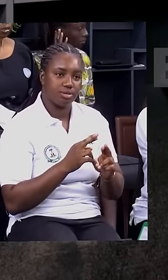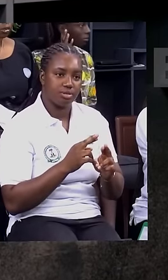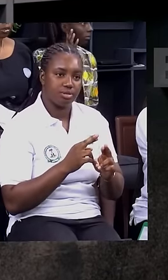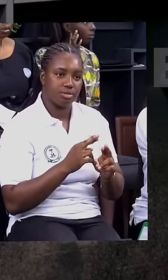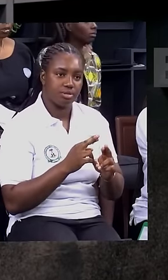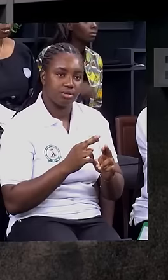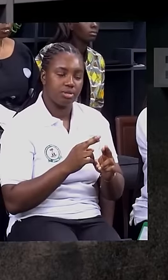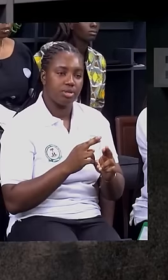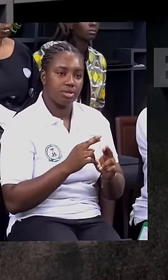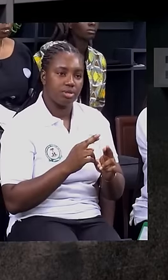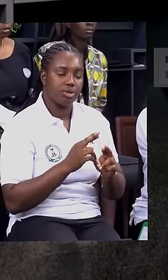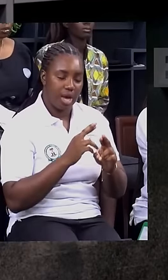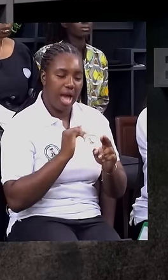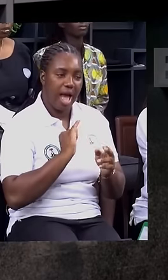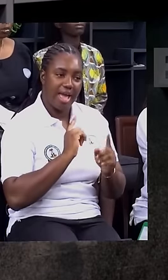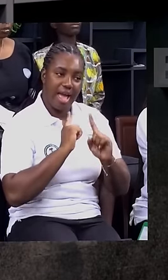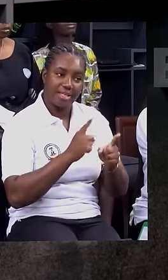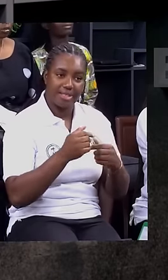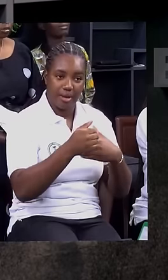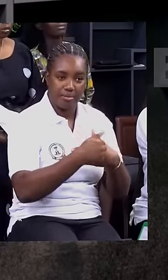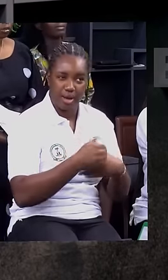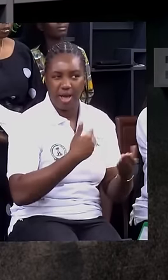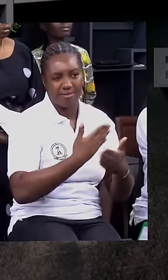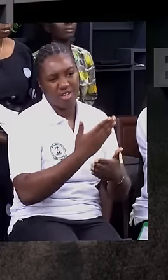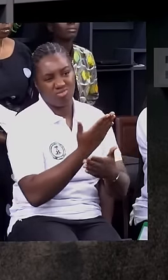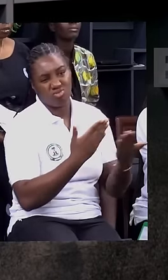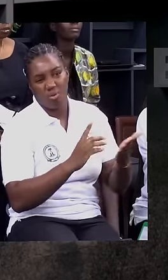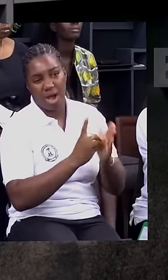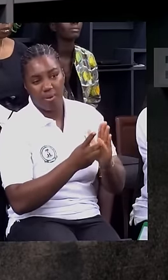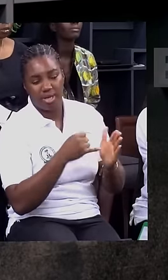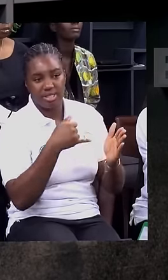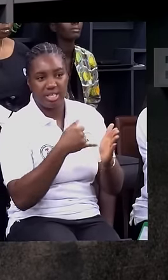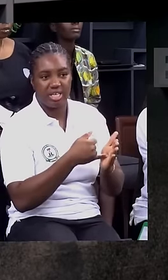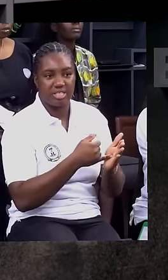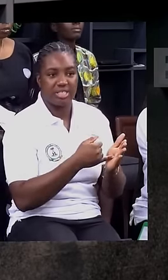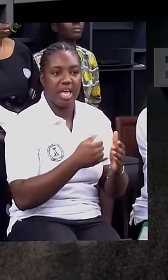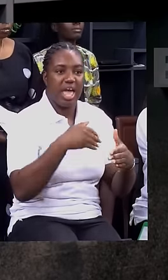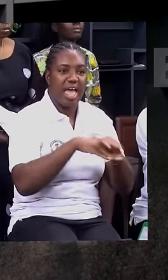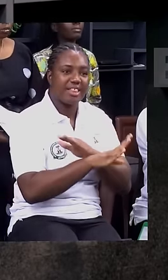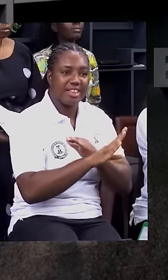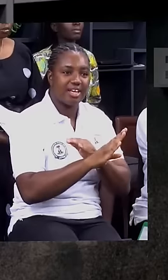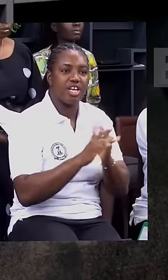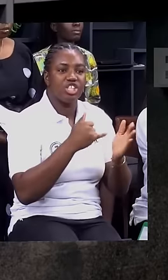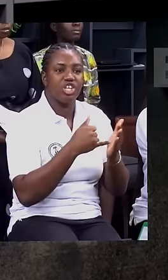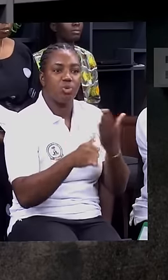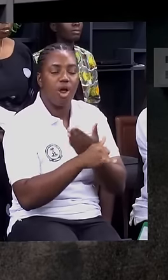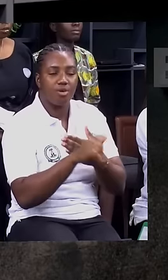within hours was when I replied him, because the mail got to me on January 21st, Friday, January